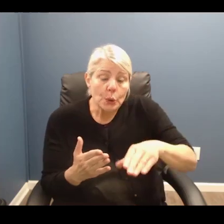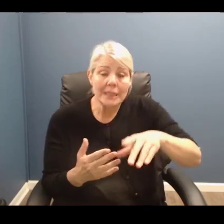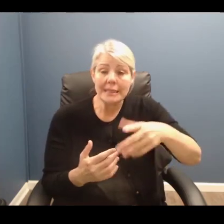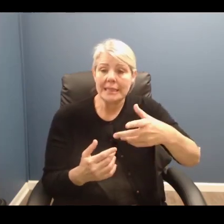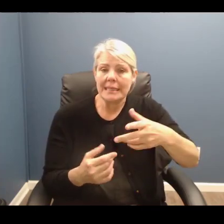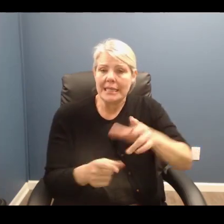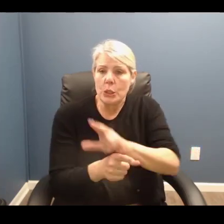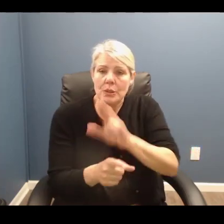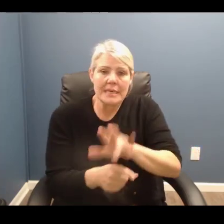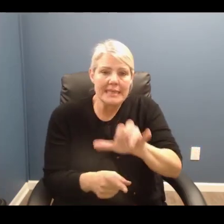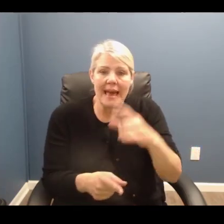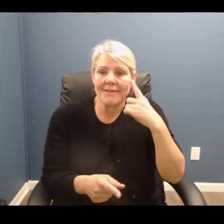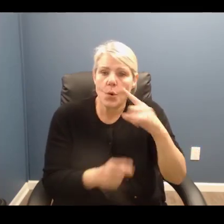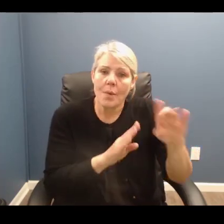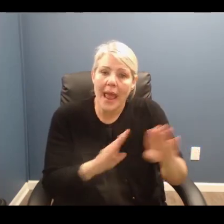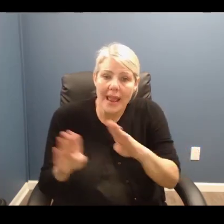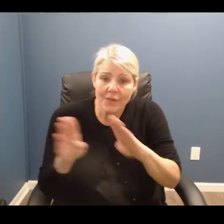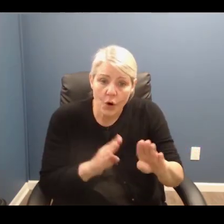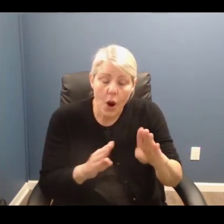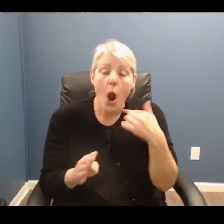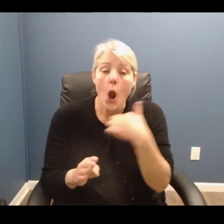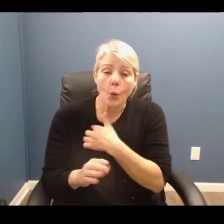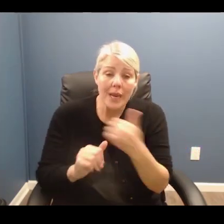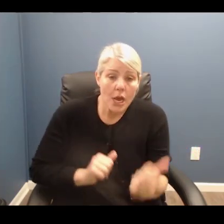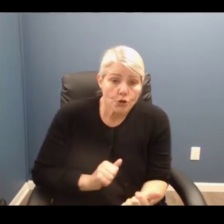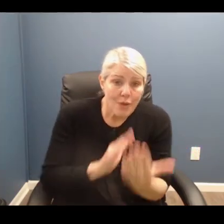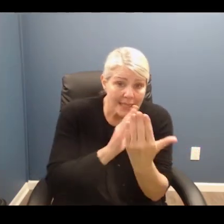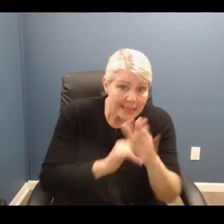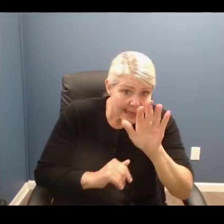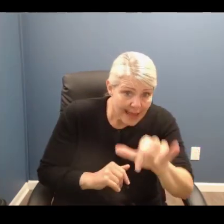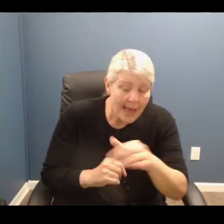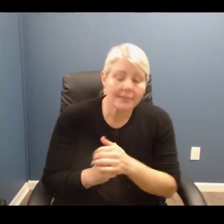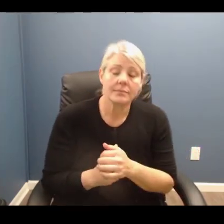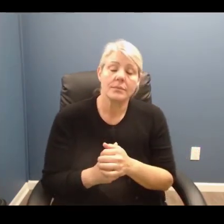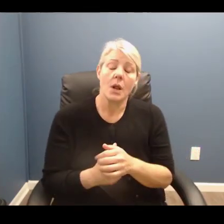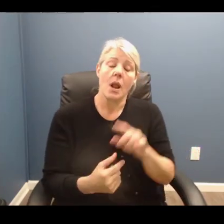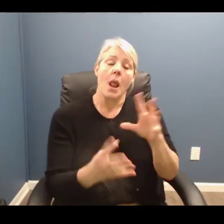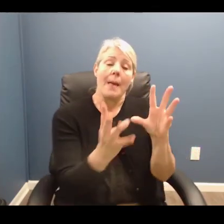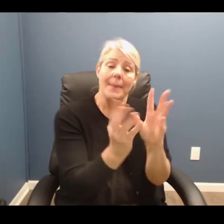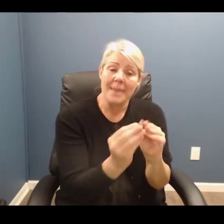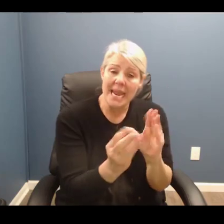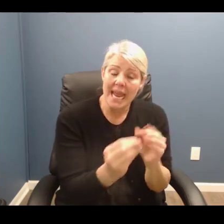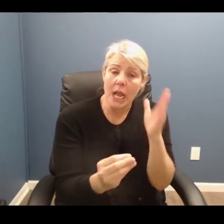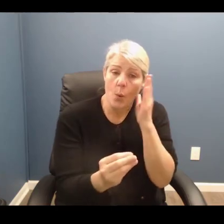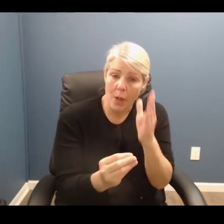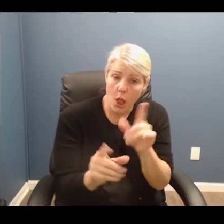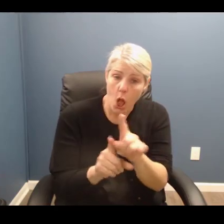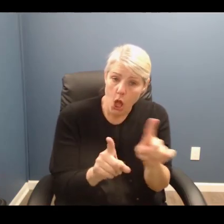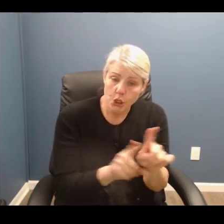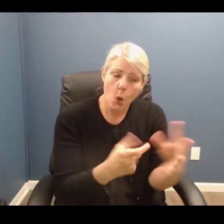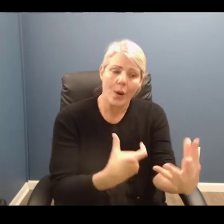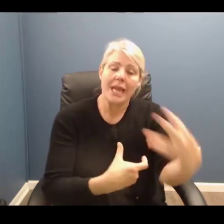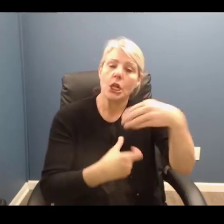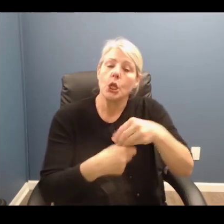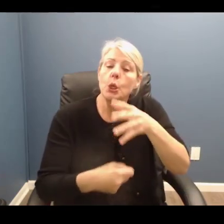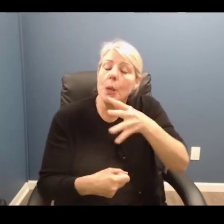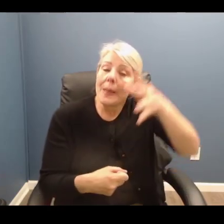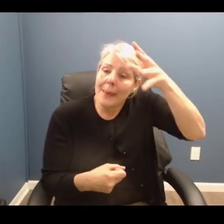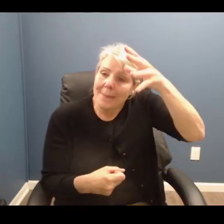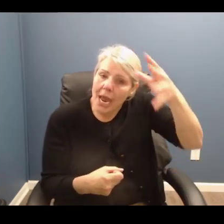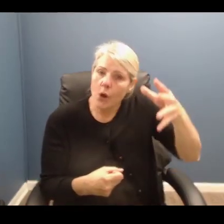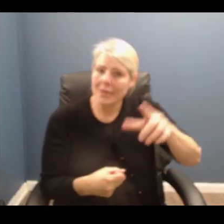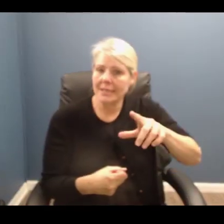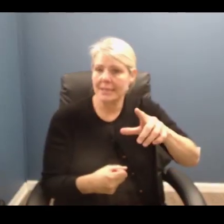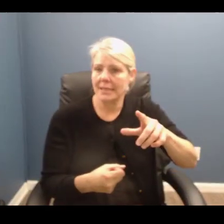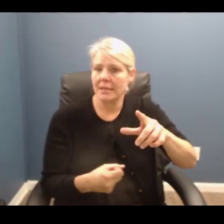addressed? And just a reminder, as the ARC considers the needs and input of the parents and family in relation